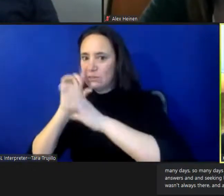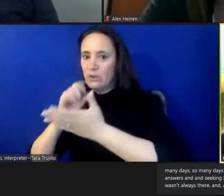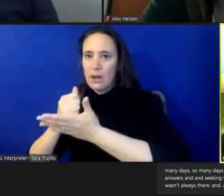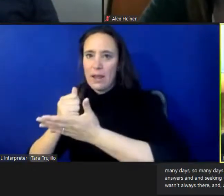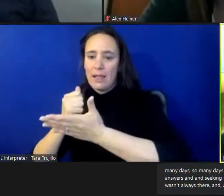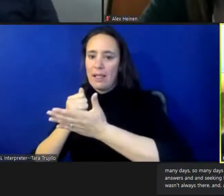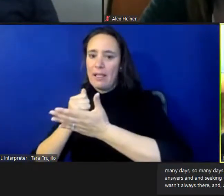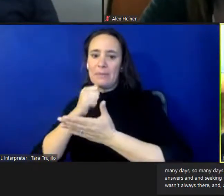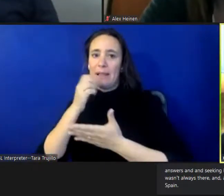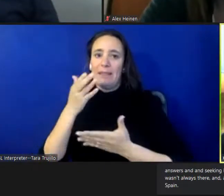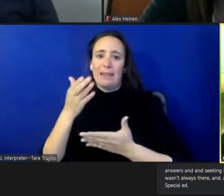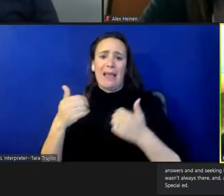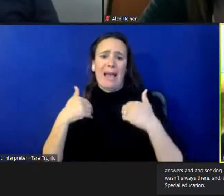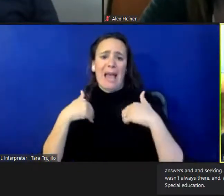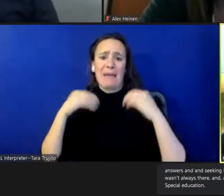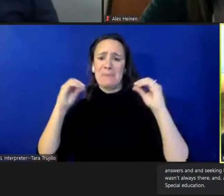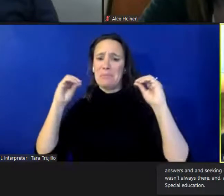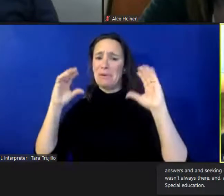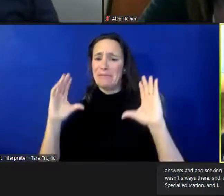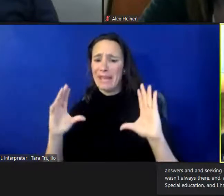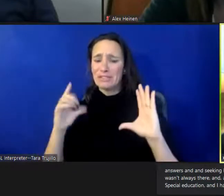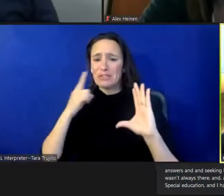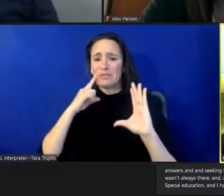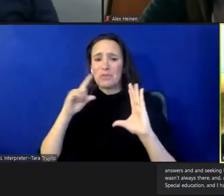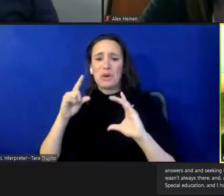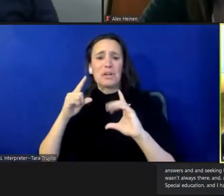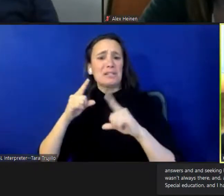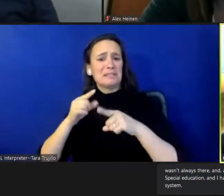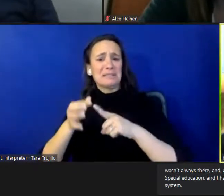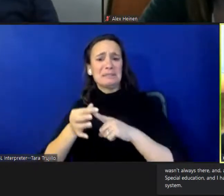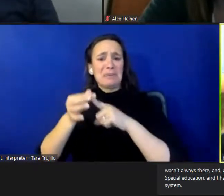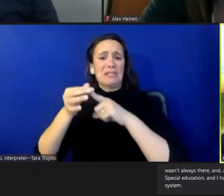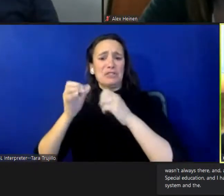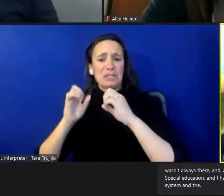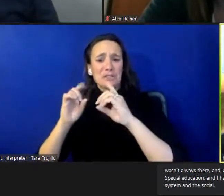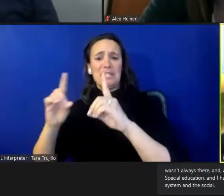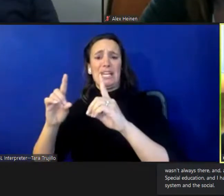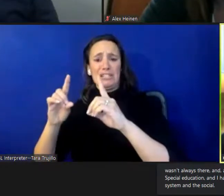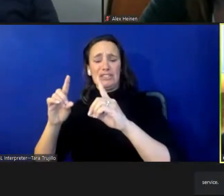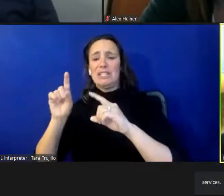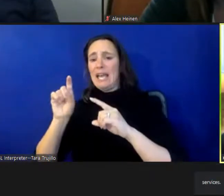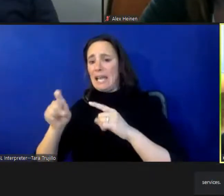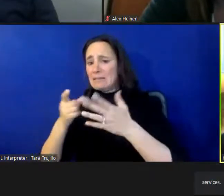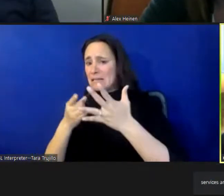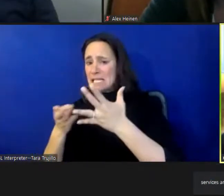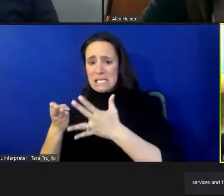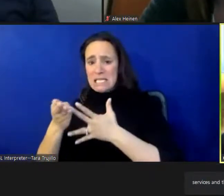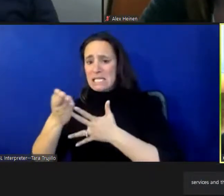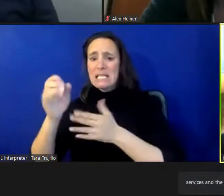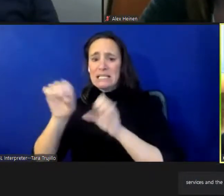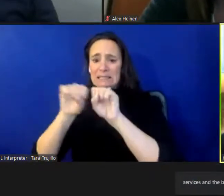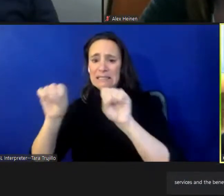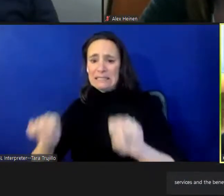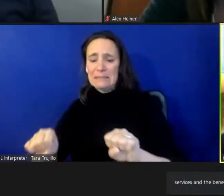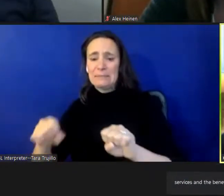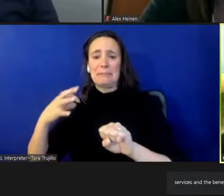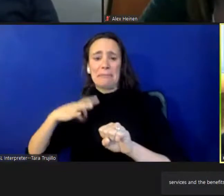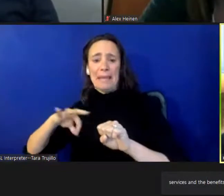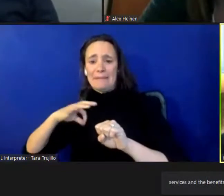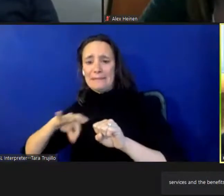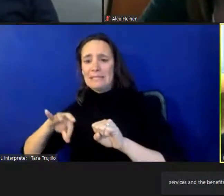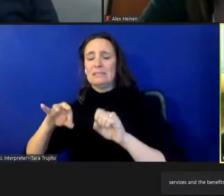a professor in special education, and I had to navigate the system and the social services and the benefits and all of that,